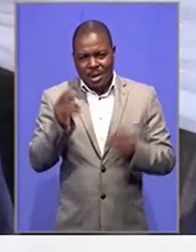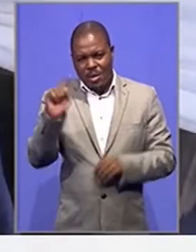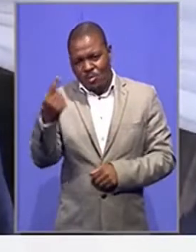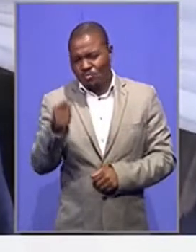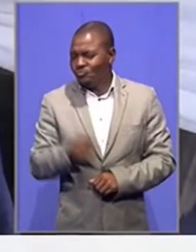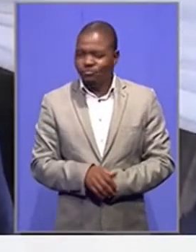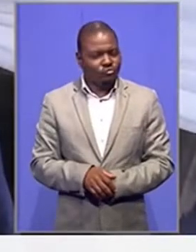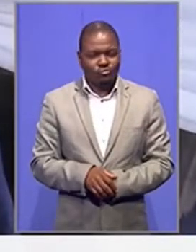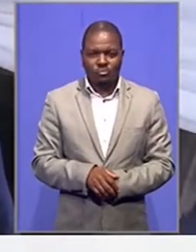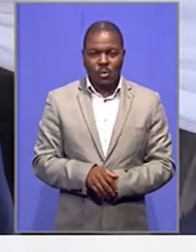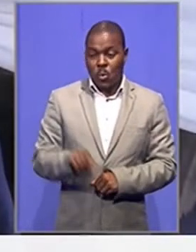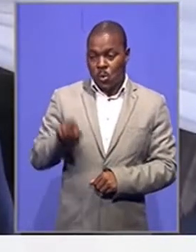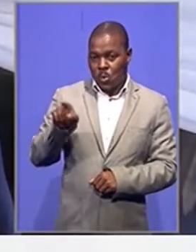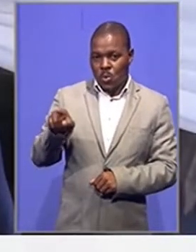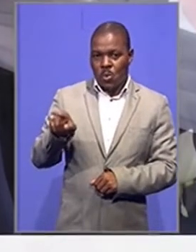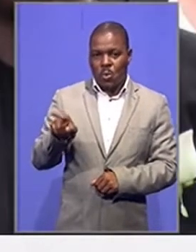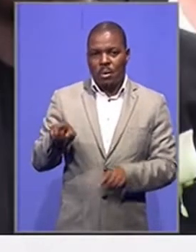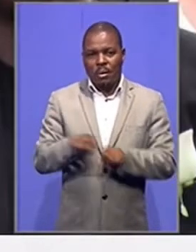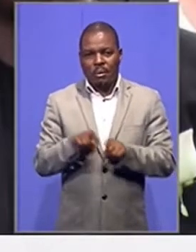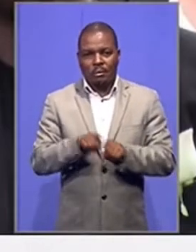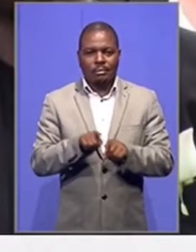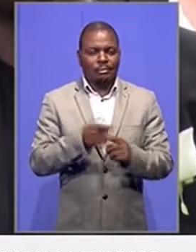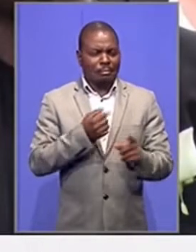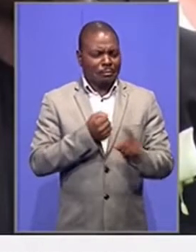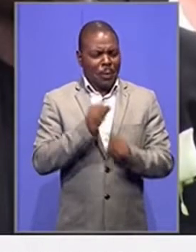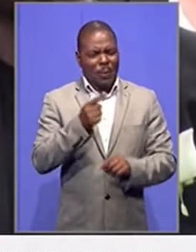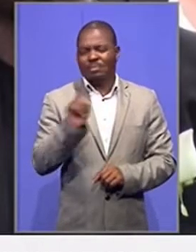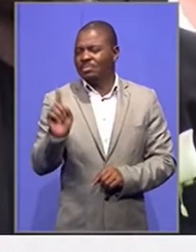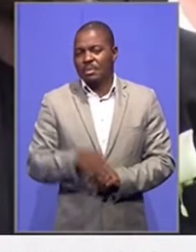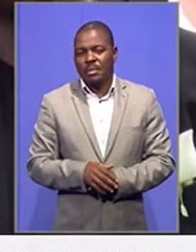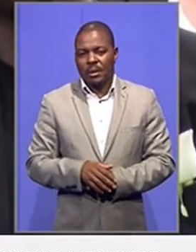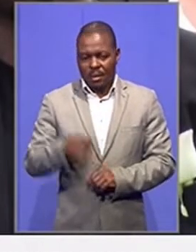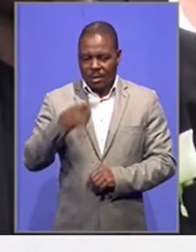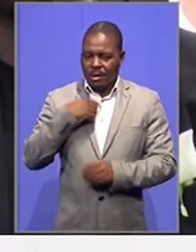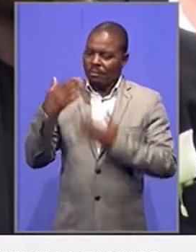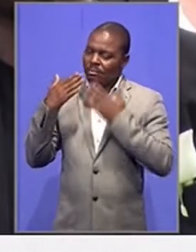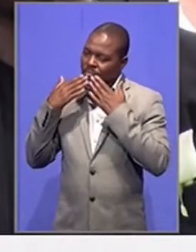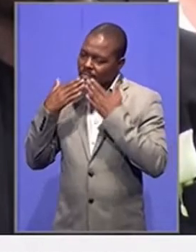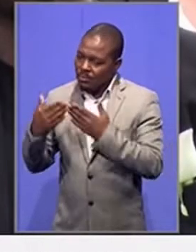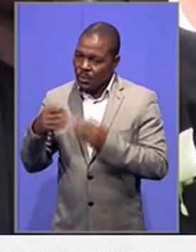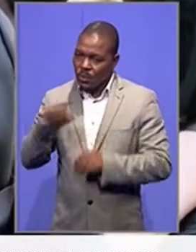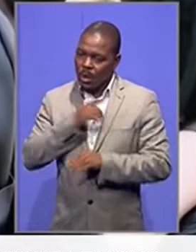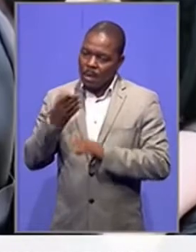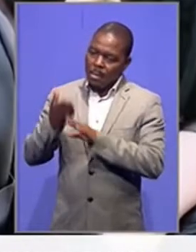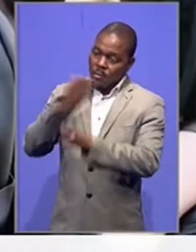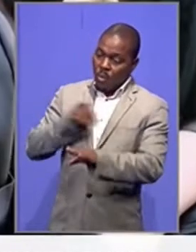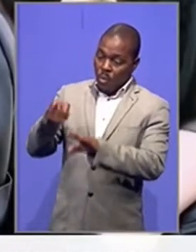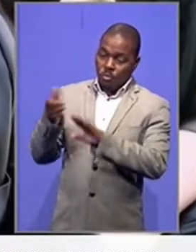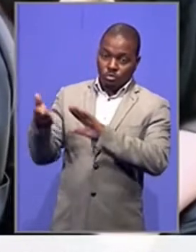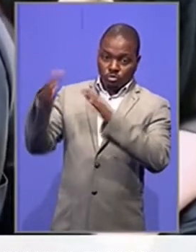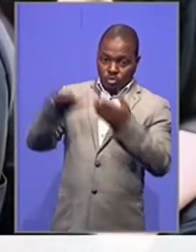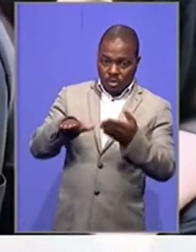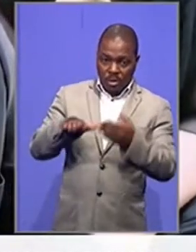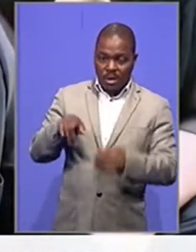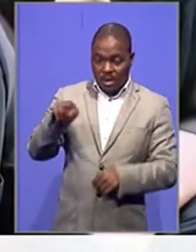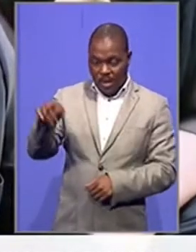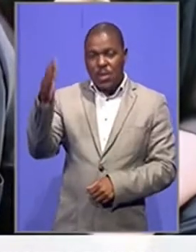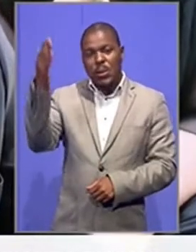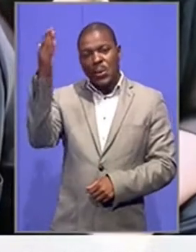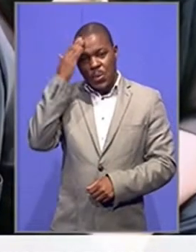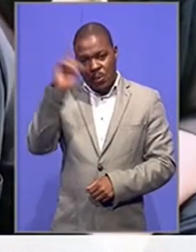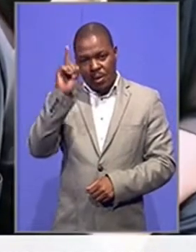My mother was never just a columnist. I'm thankful that before her passing, she knew that her son